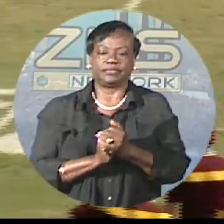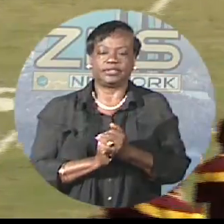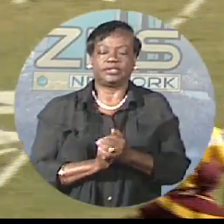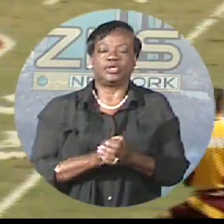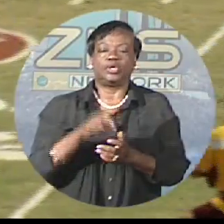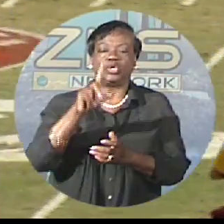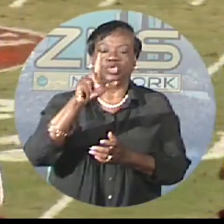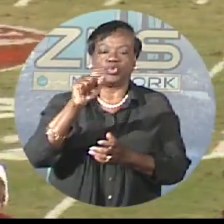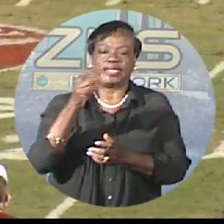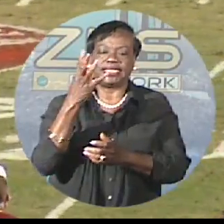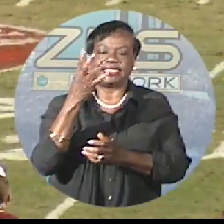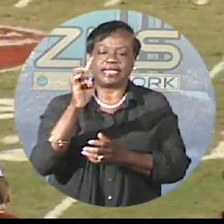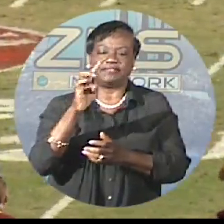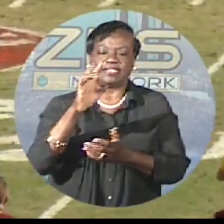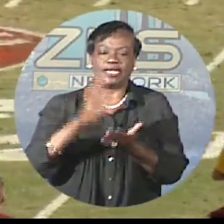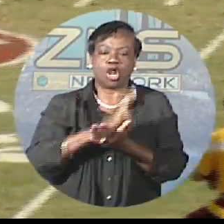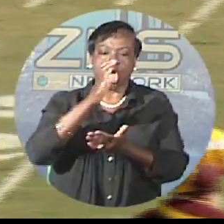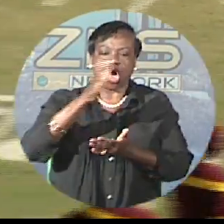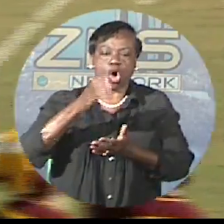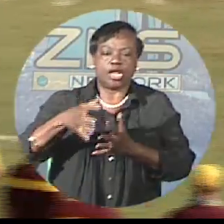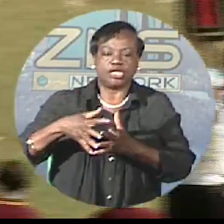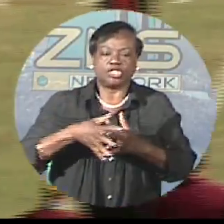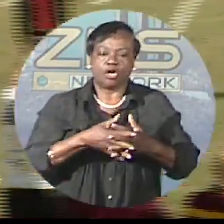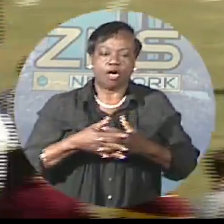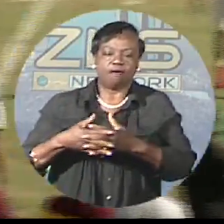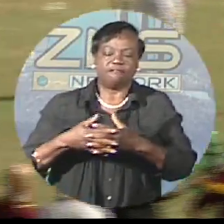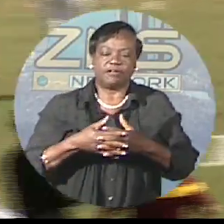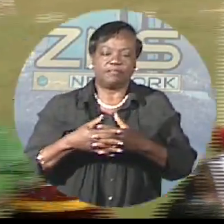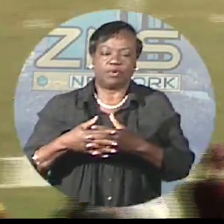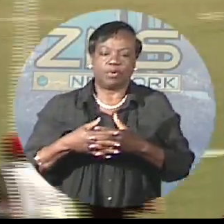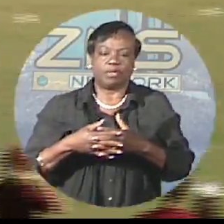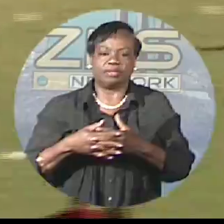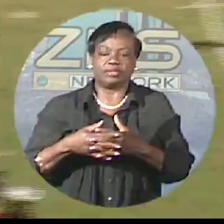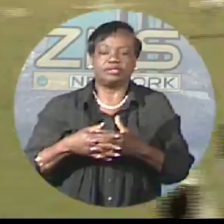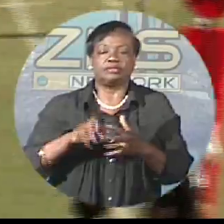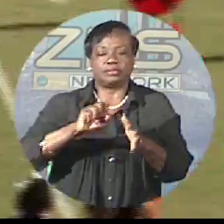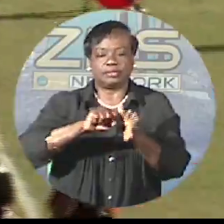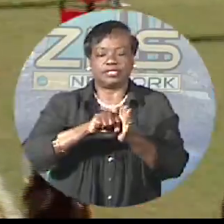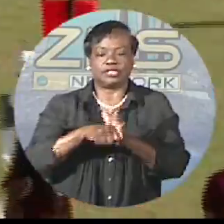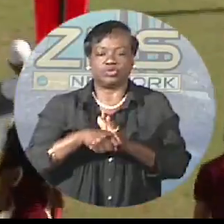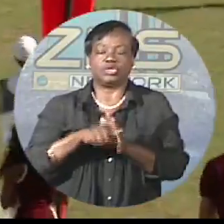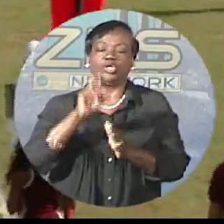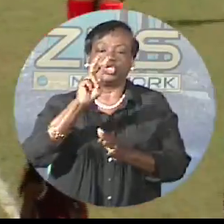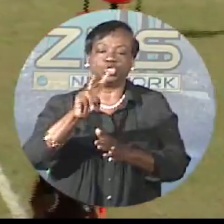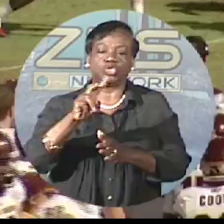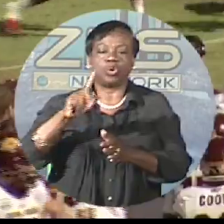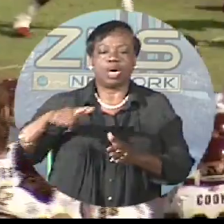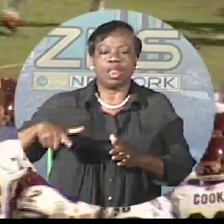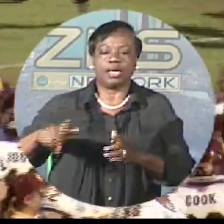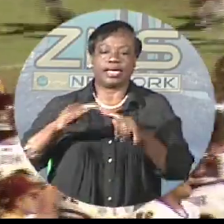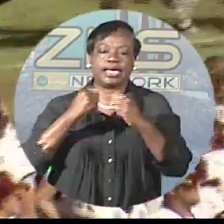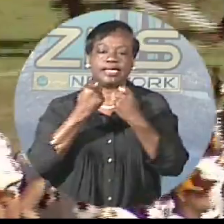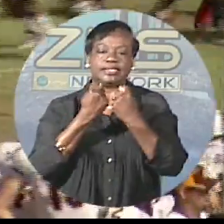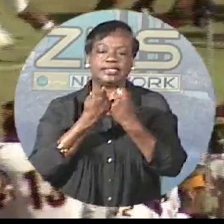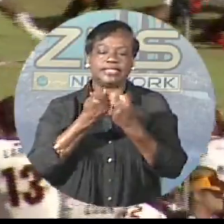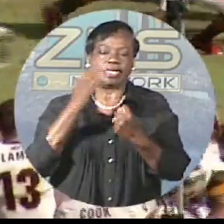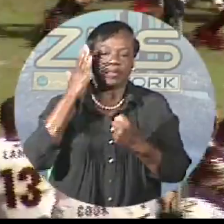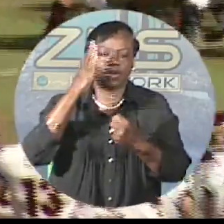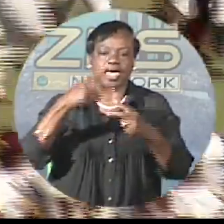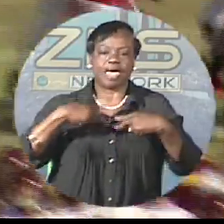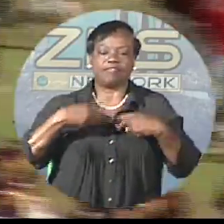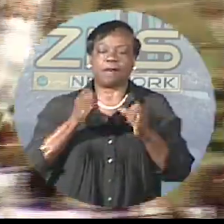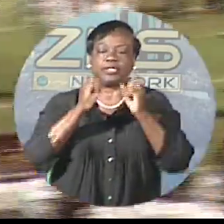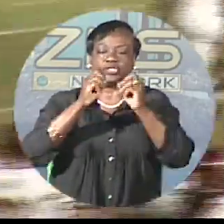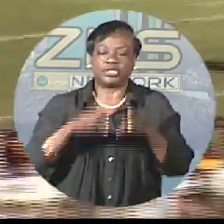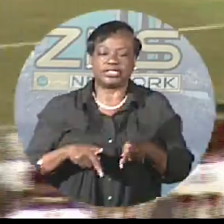2017 college football season is just around the corner, and once again, 2 lucky teams will have the opportunity to compete in the Popeyes